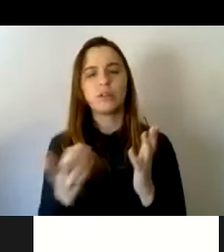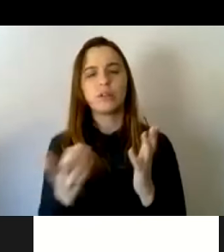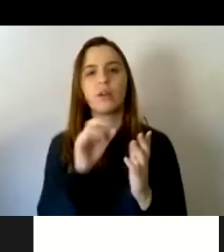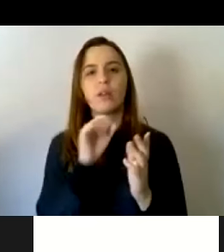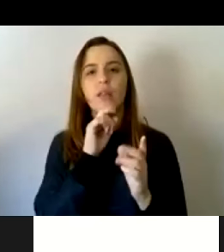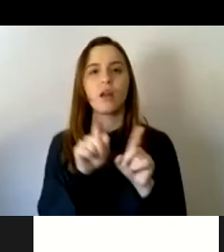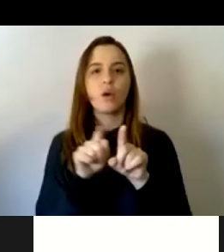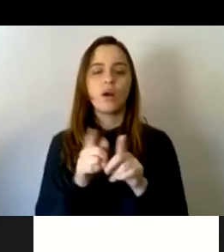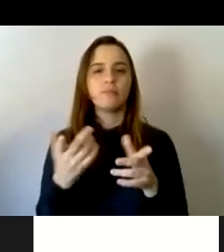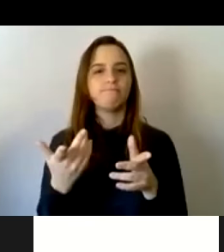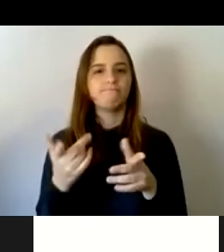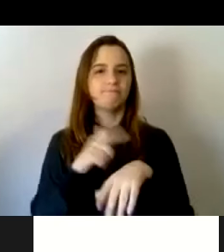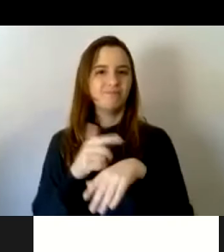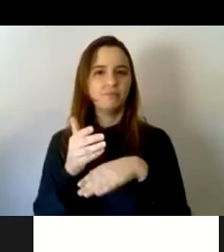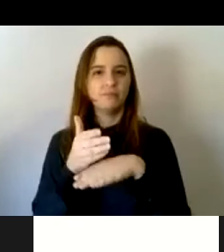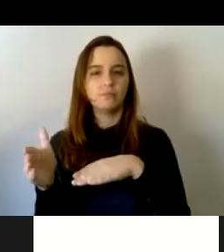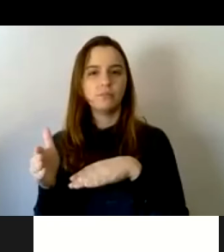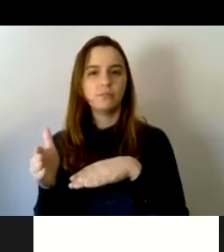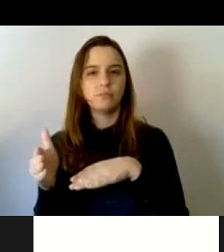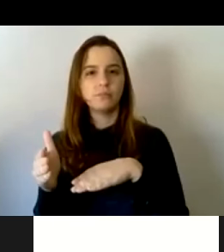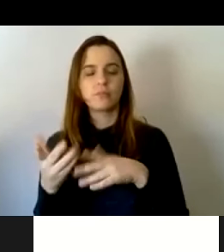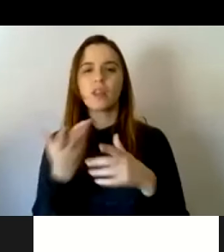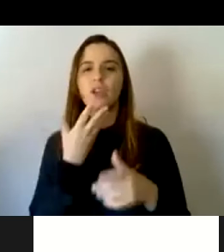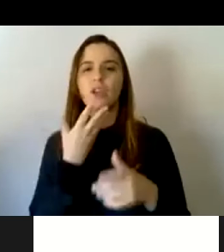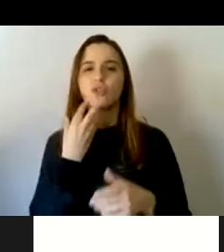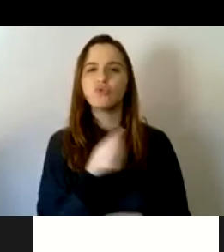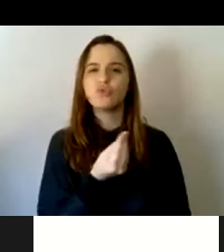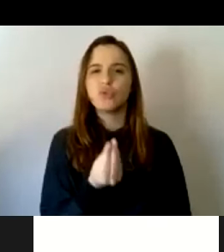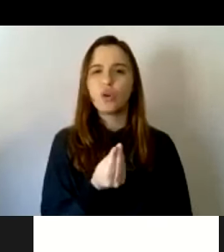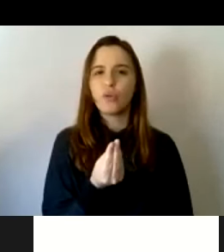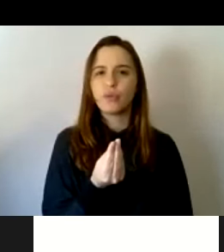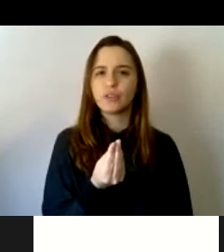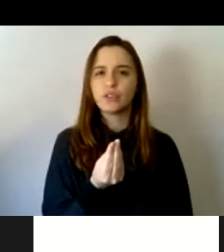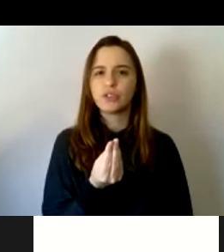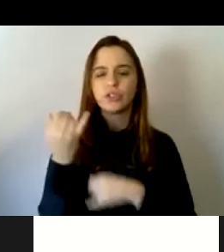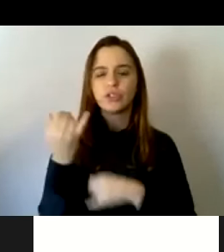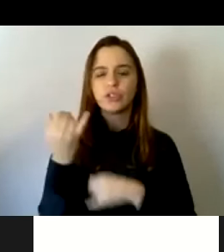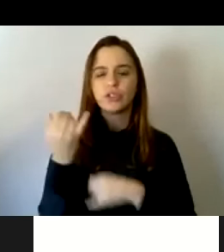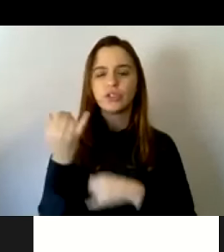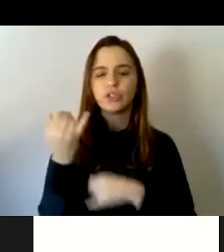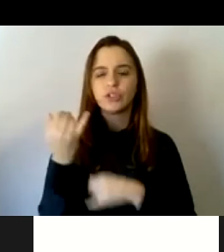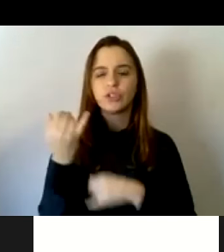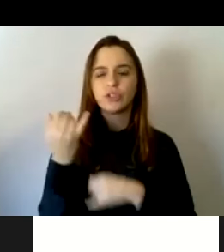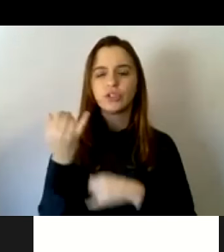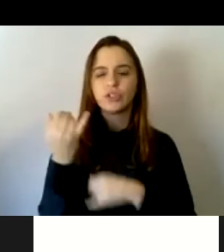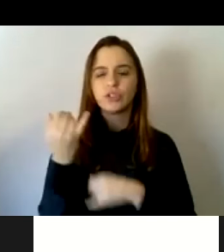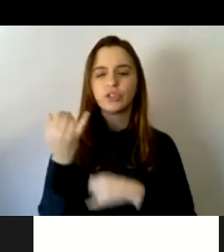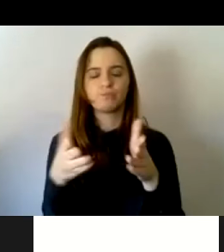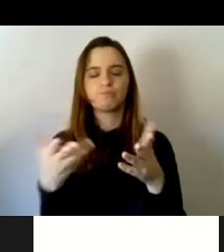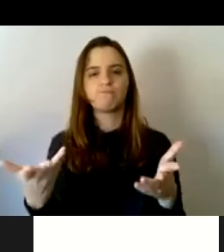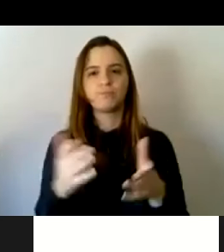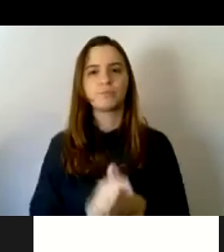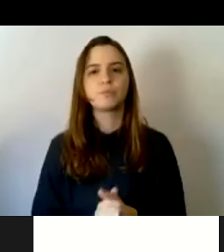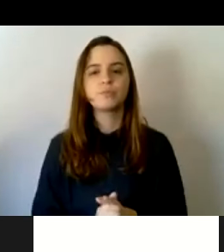teens are the next generation which we should focus on. So I think that it's the option to select.